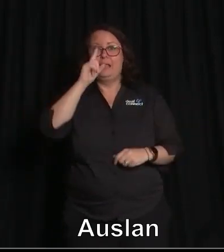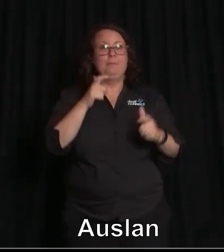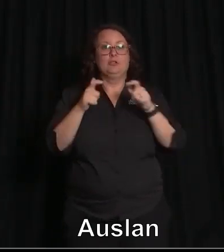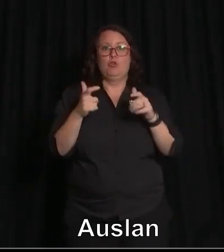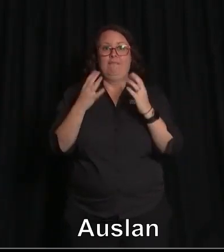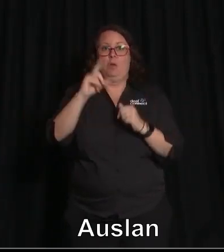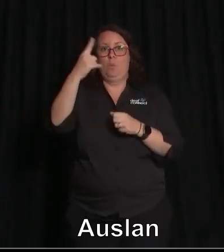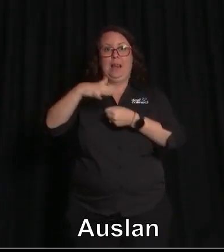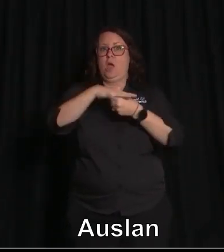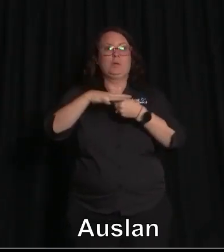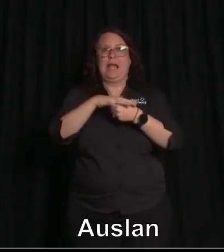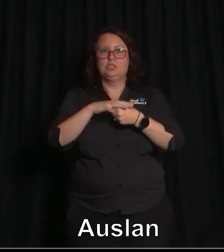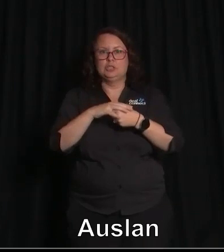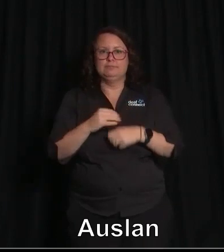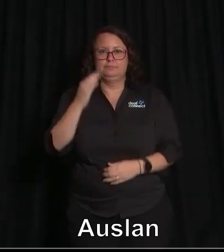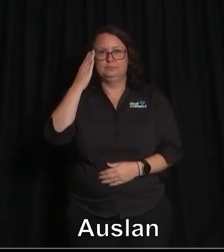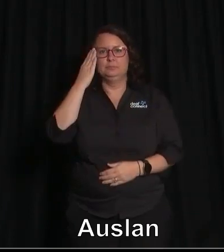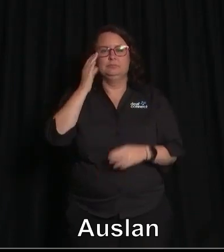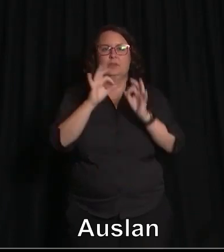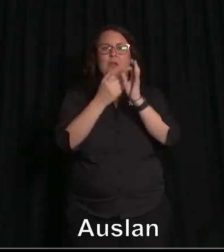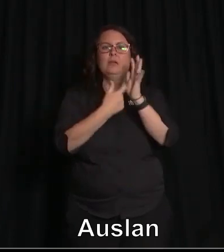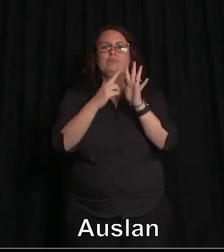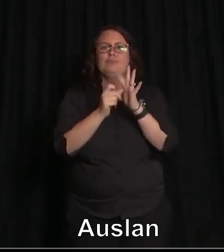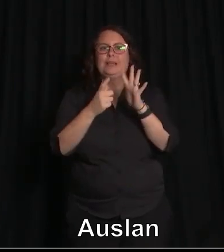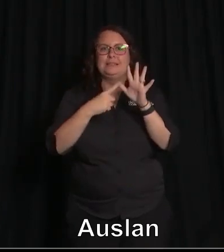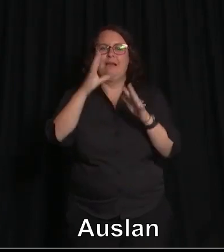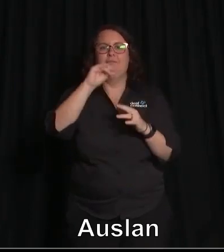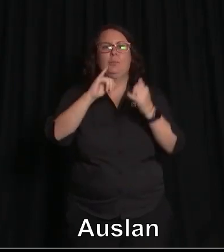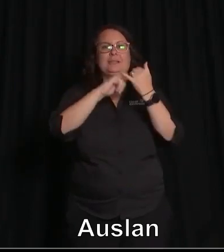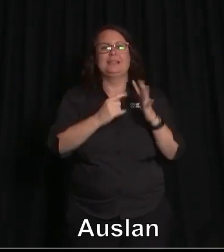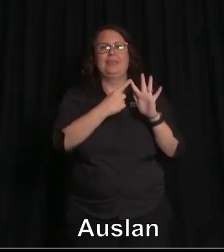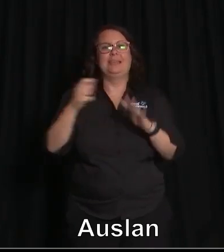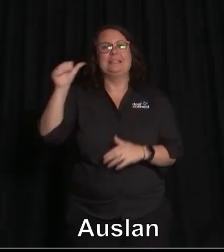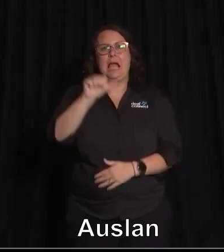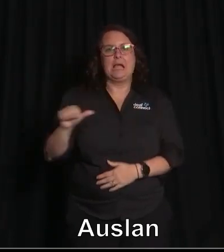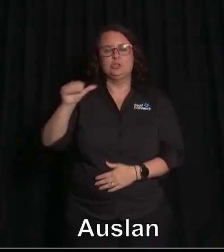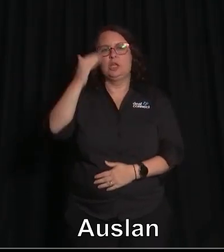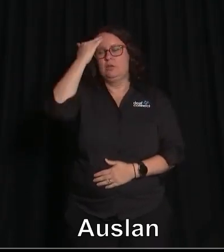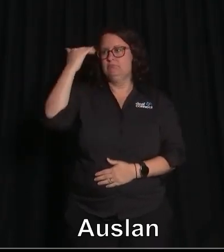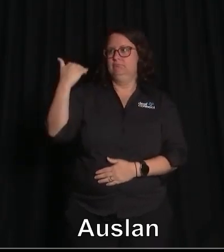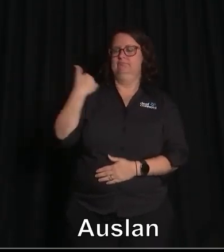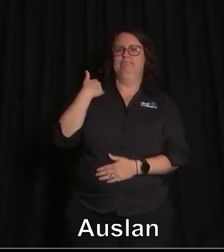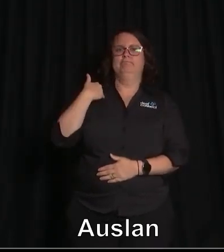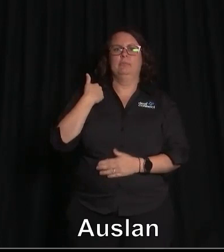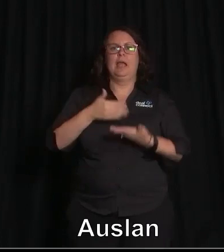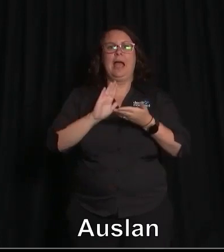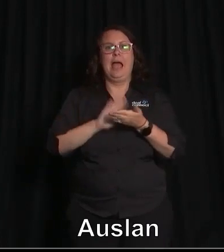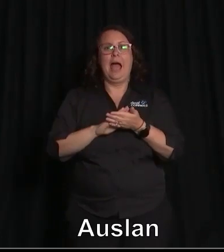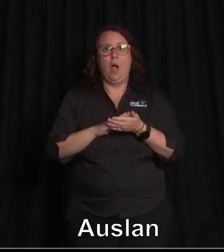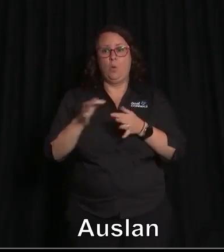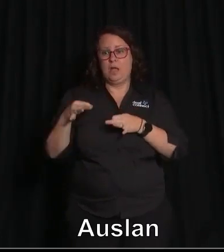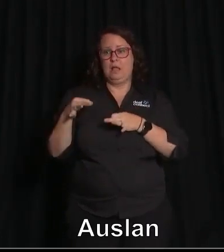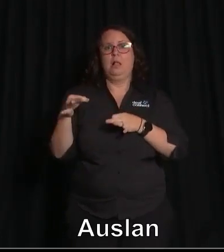borders, as we've seen in Europe. Brenda from Southeast Asia reality checked us in how justice is delayed for